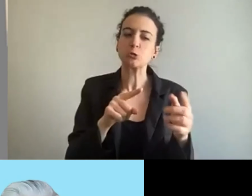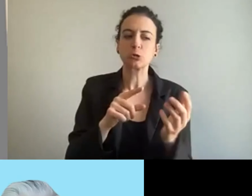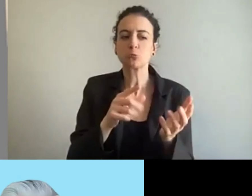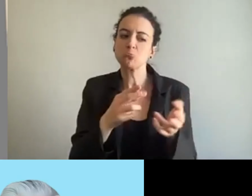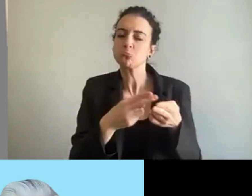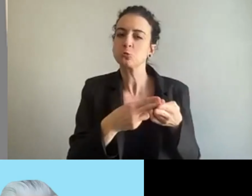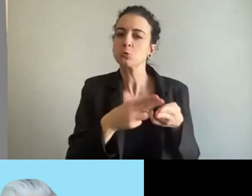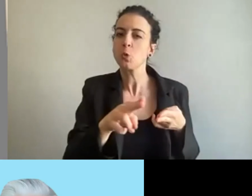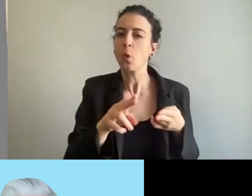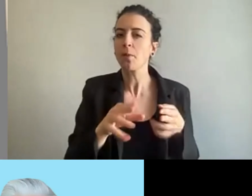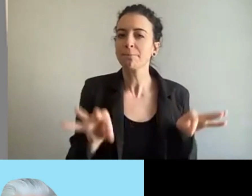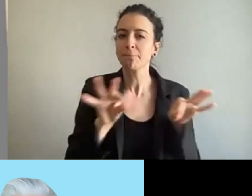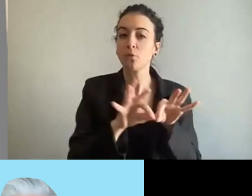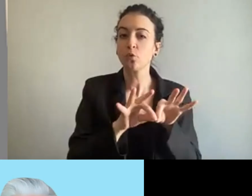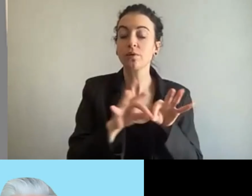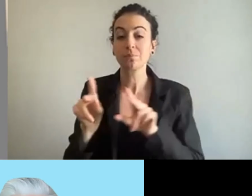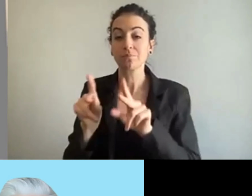and family members,